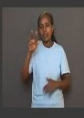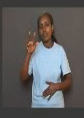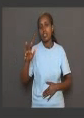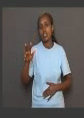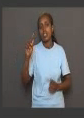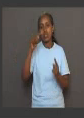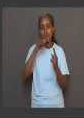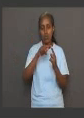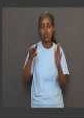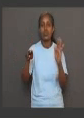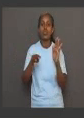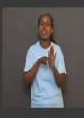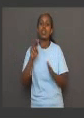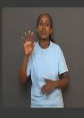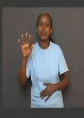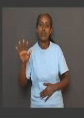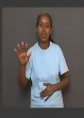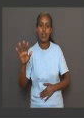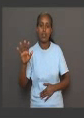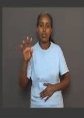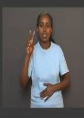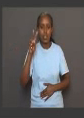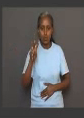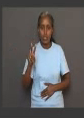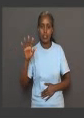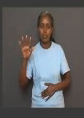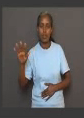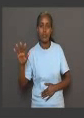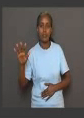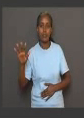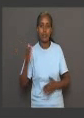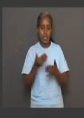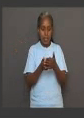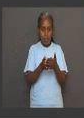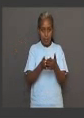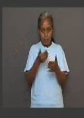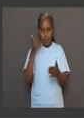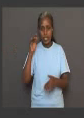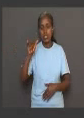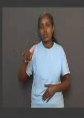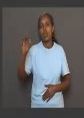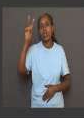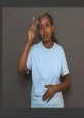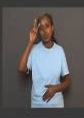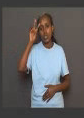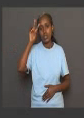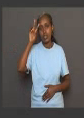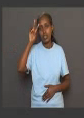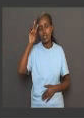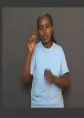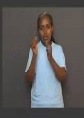-3 to -5 of 25 minus y